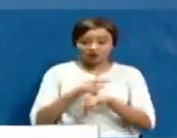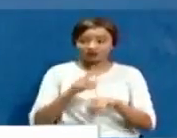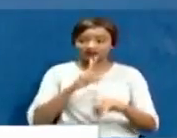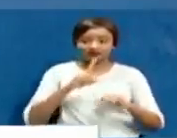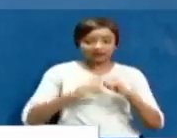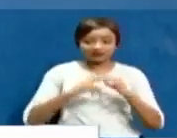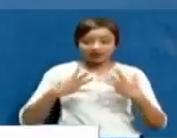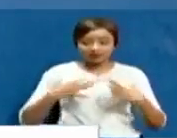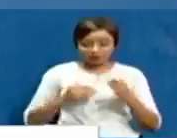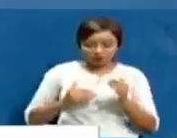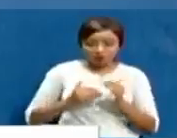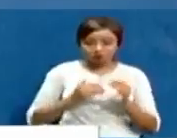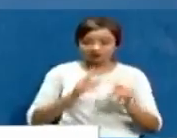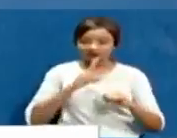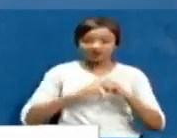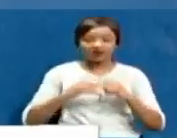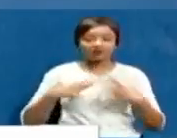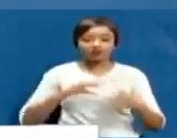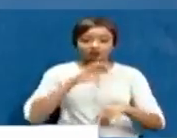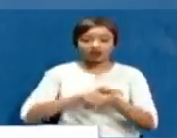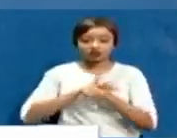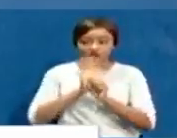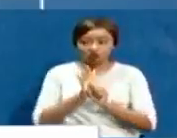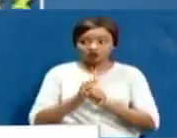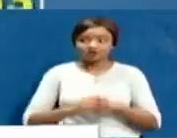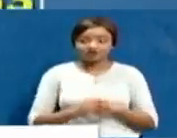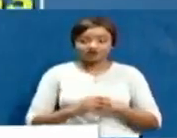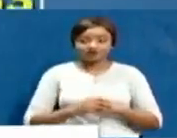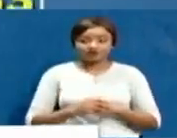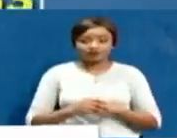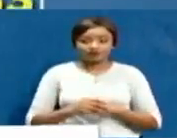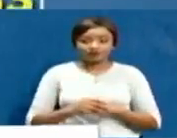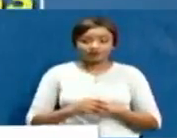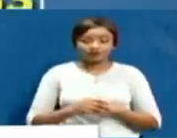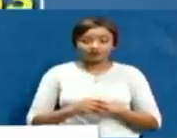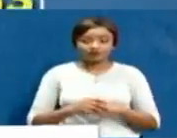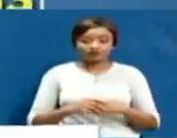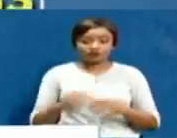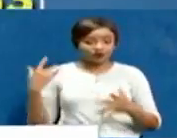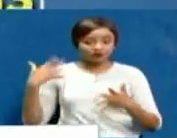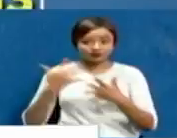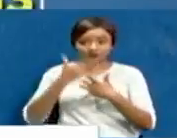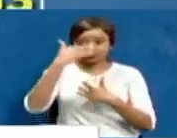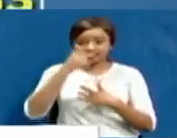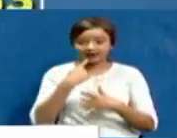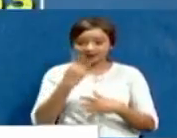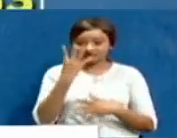700 people confirmed to have contracted the virus, 143 days since the confirmation of the first case. A